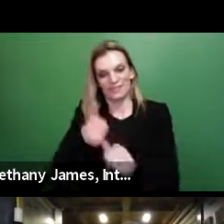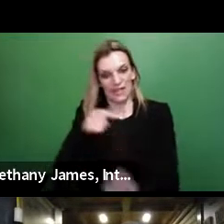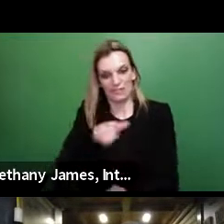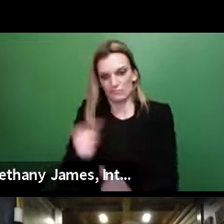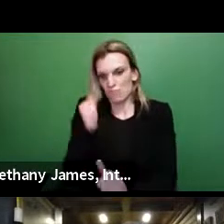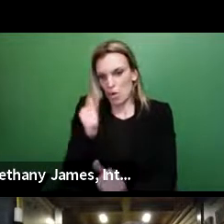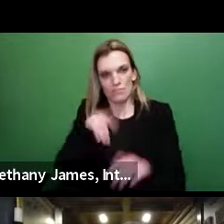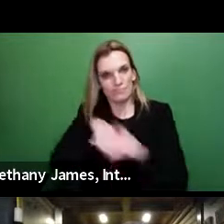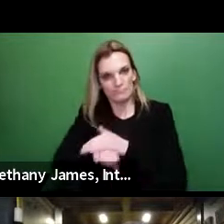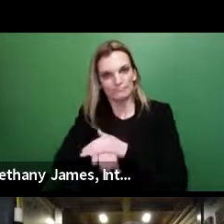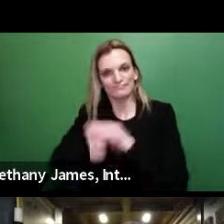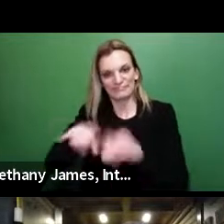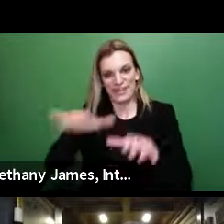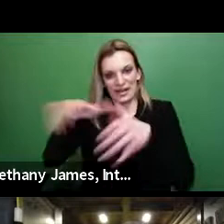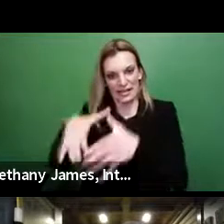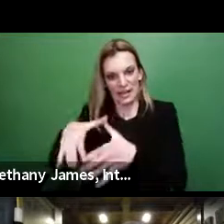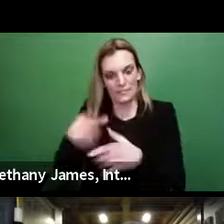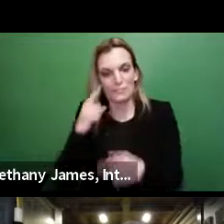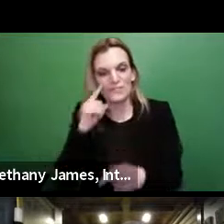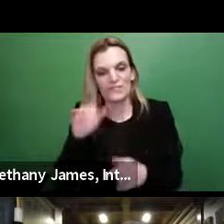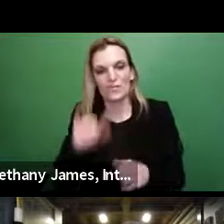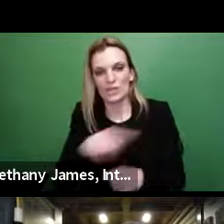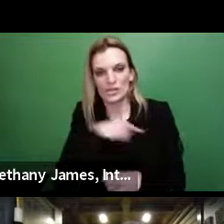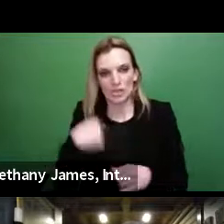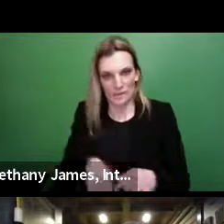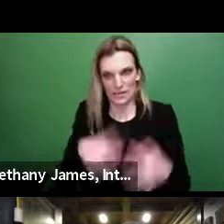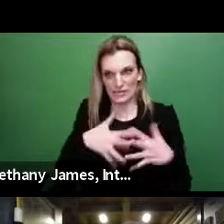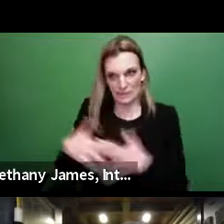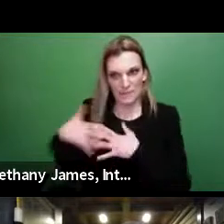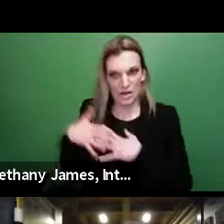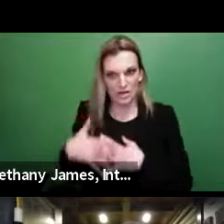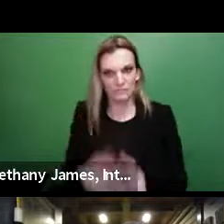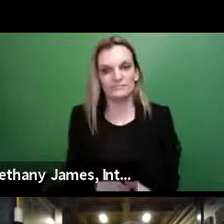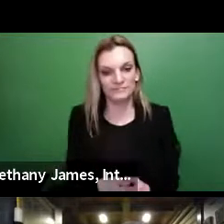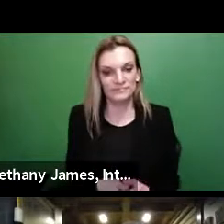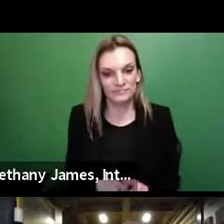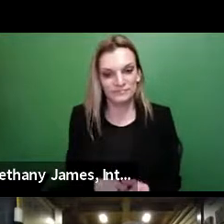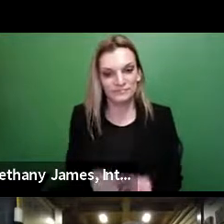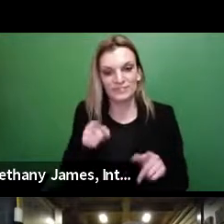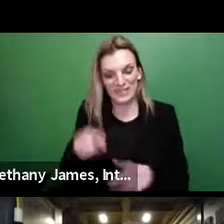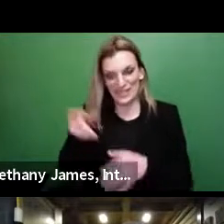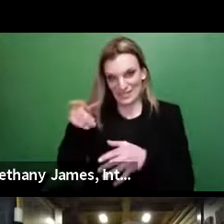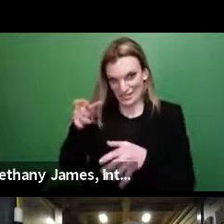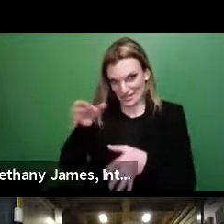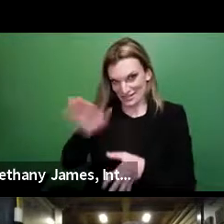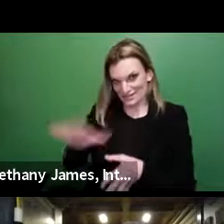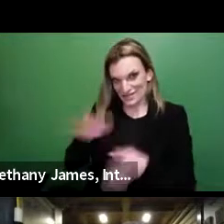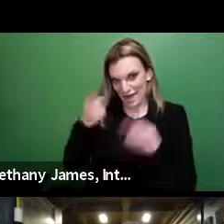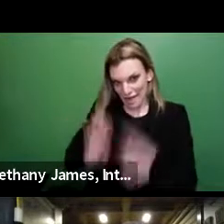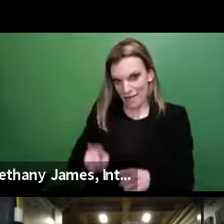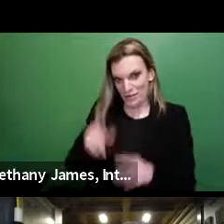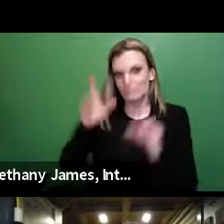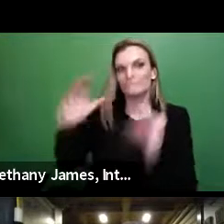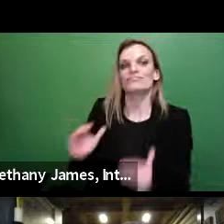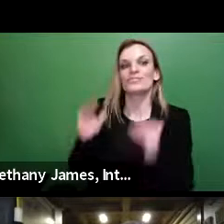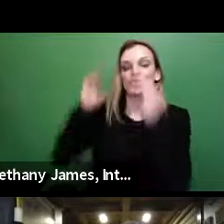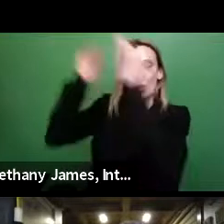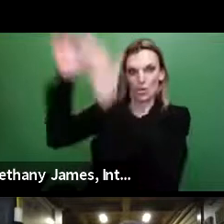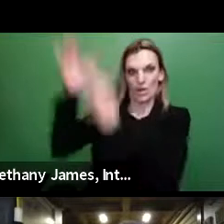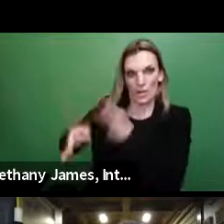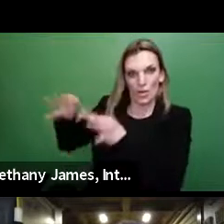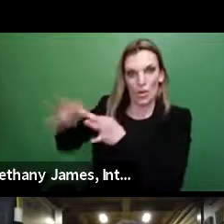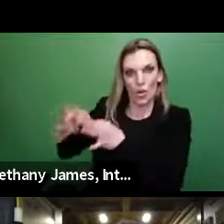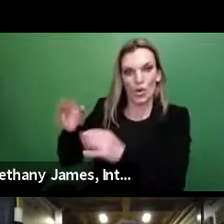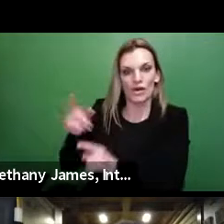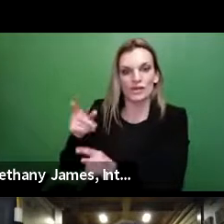went up to the Supreme Court, but unfortunately it was denied, or maybe I'm not